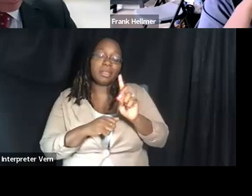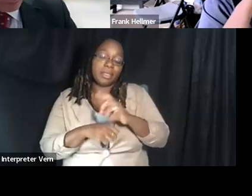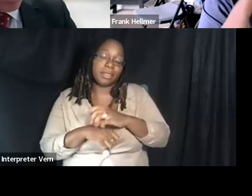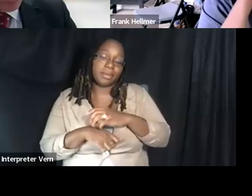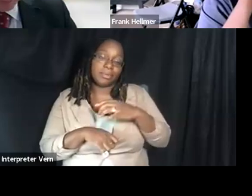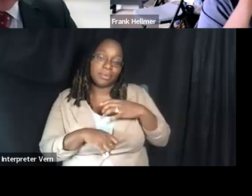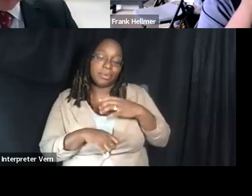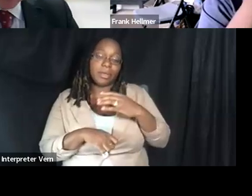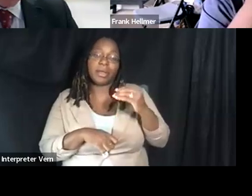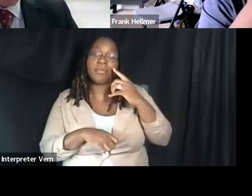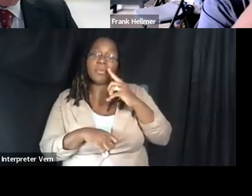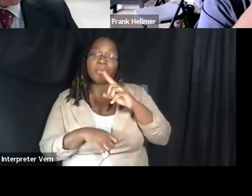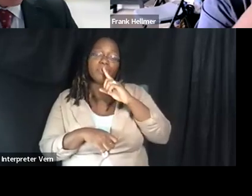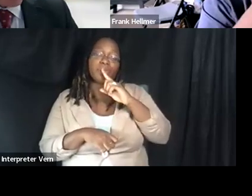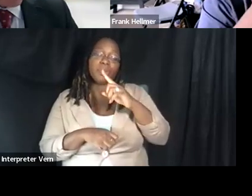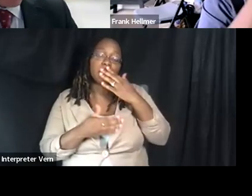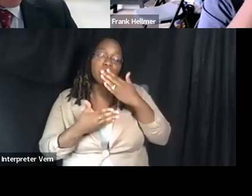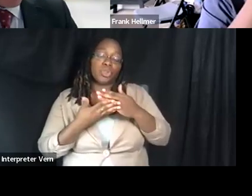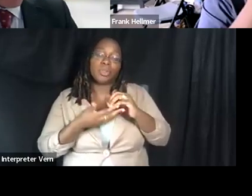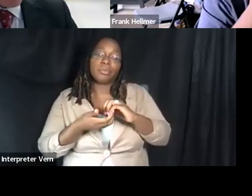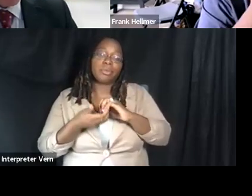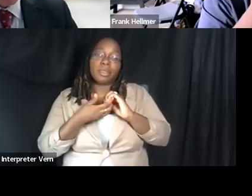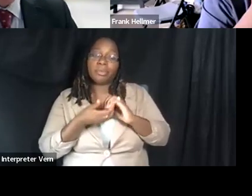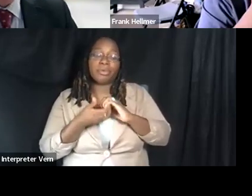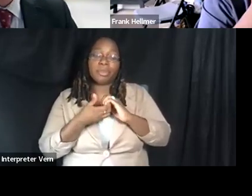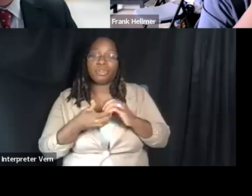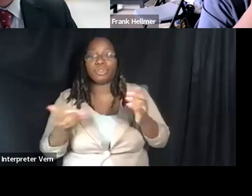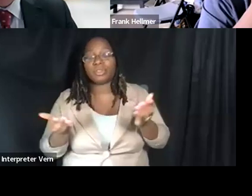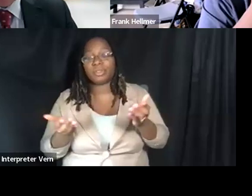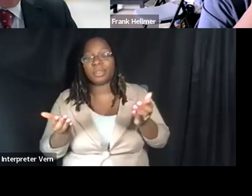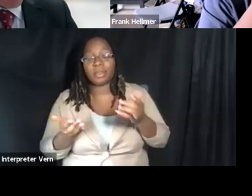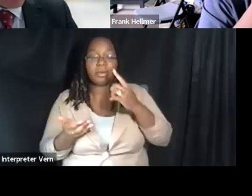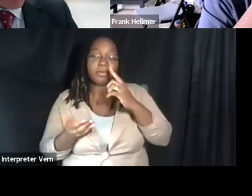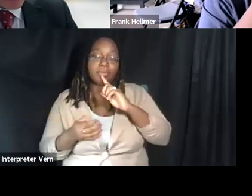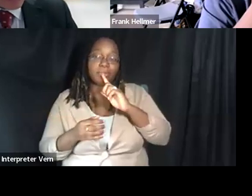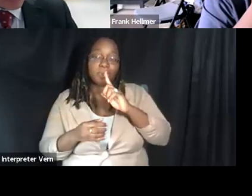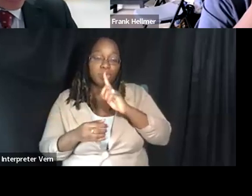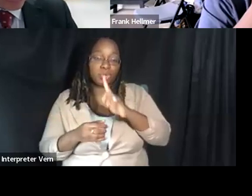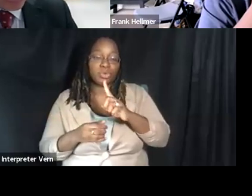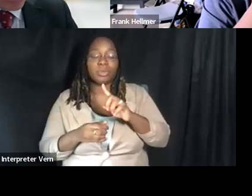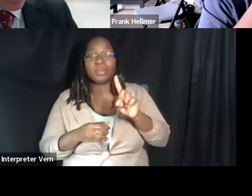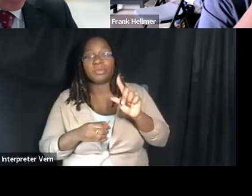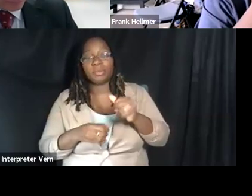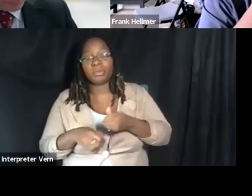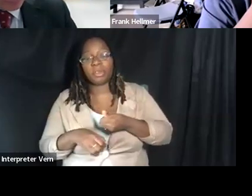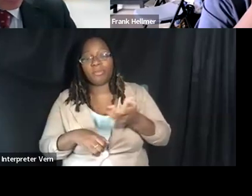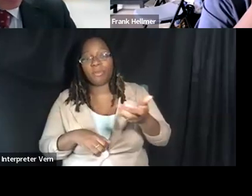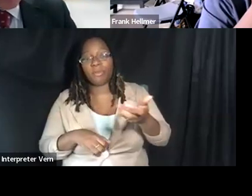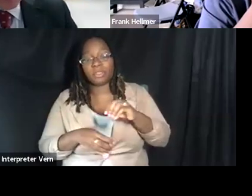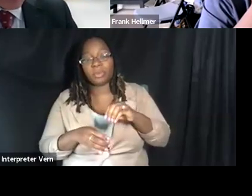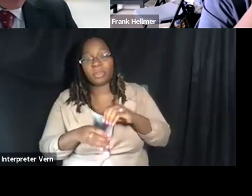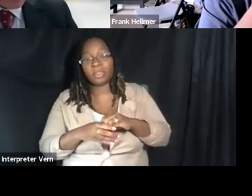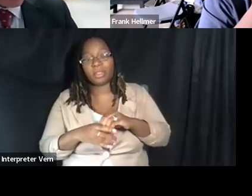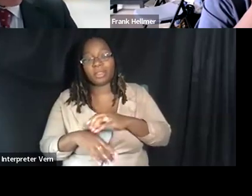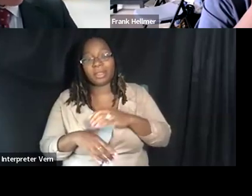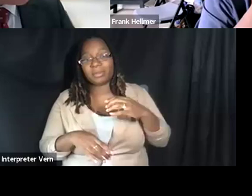and for some really good cross collaboration here on ensuring the disability voice within these councils. So